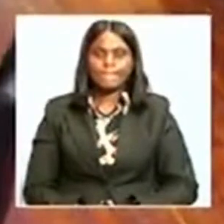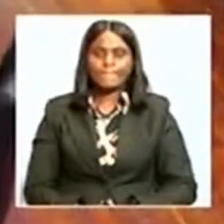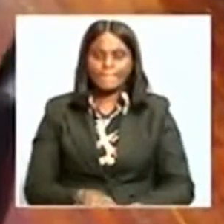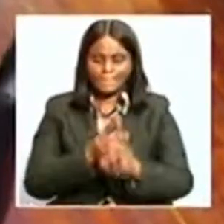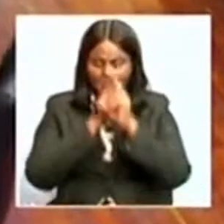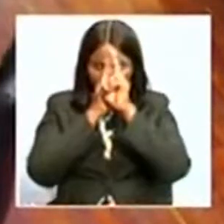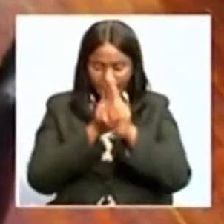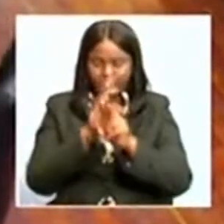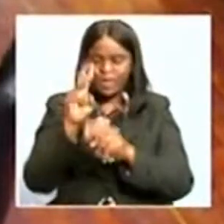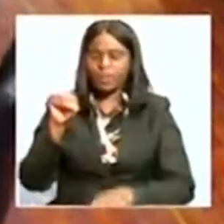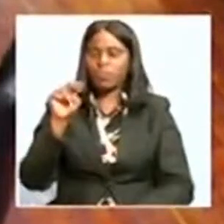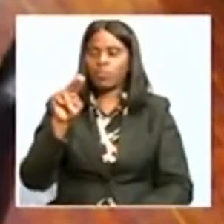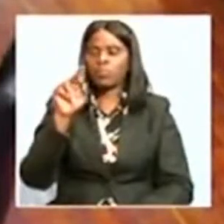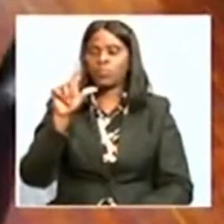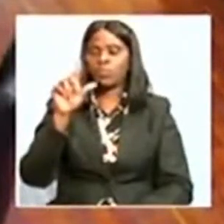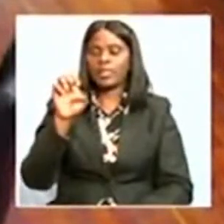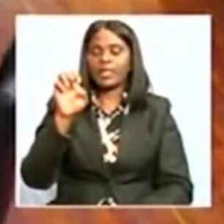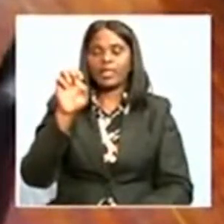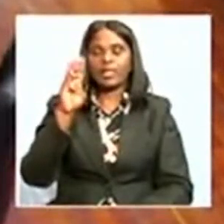Honorable Murebwa.